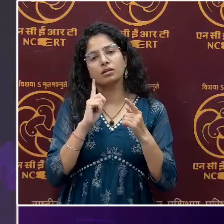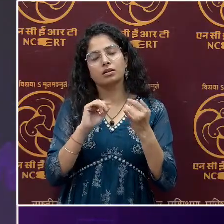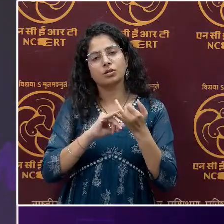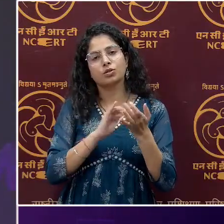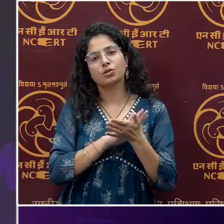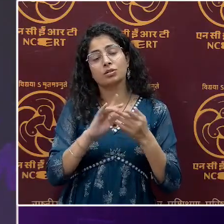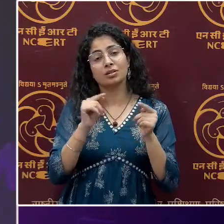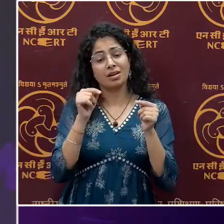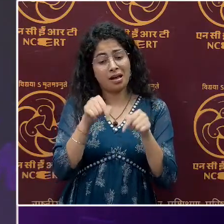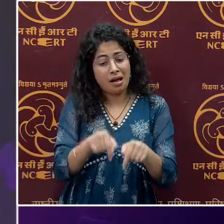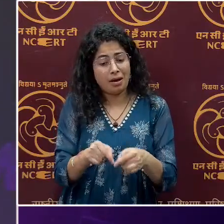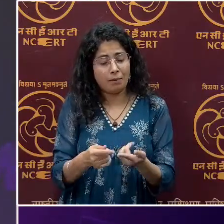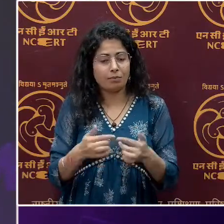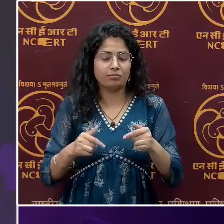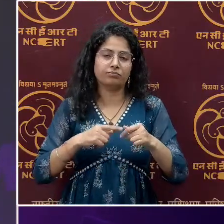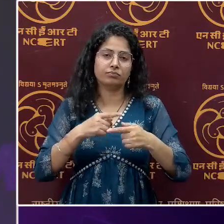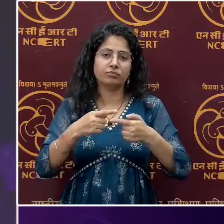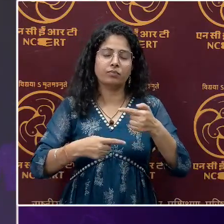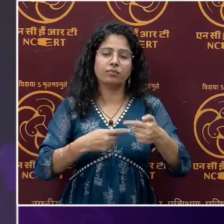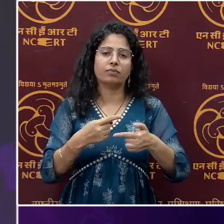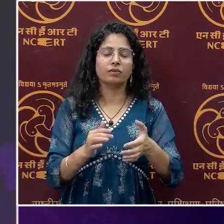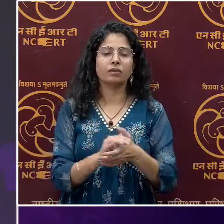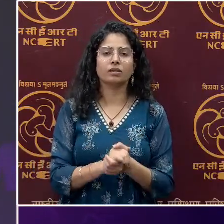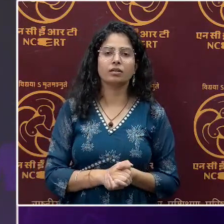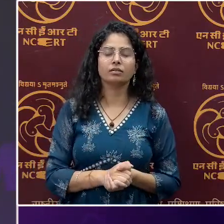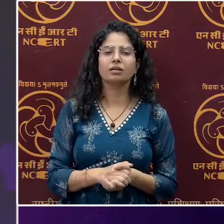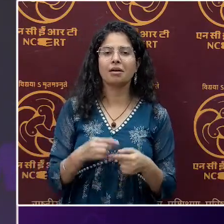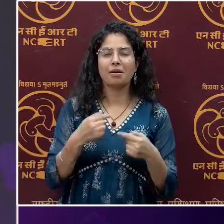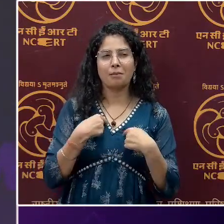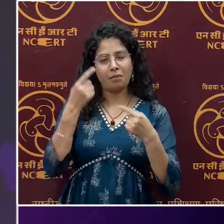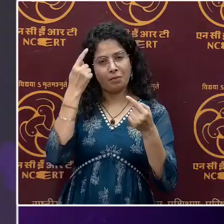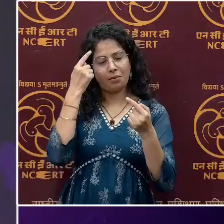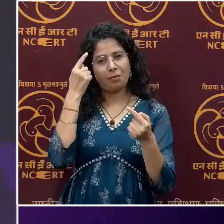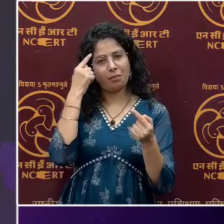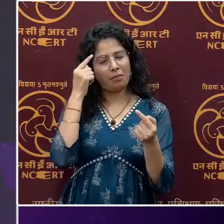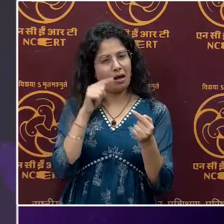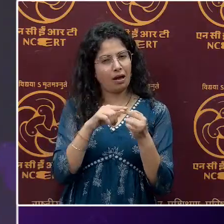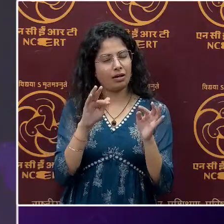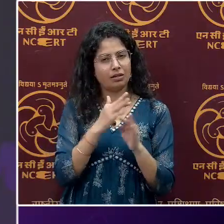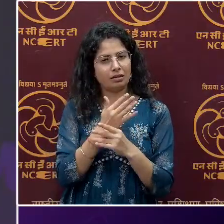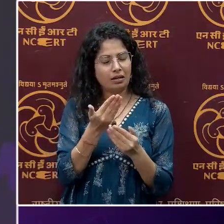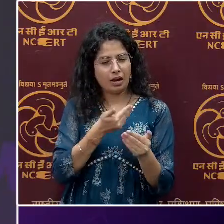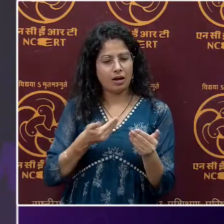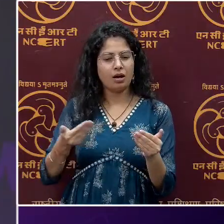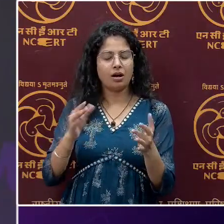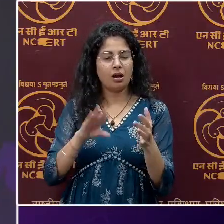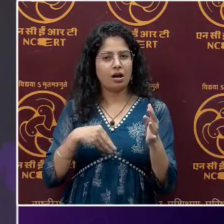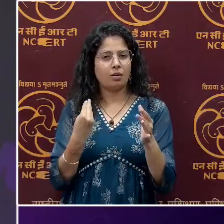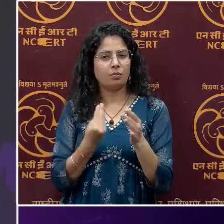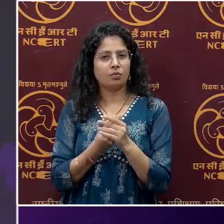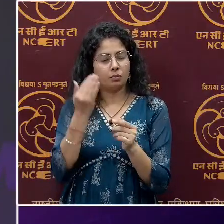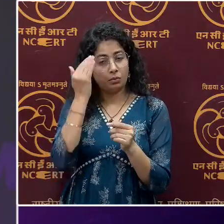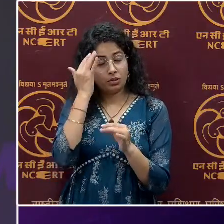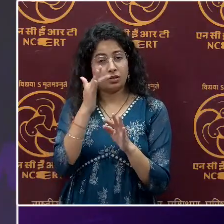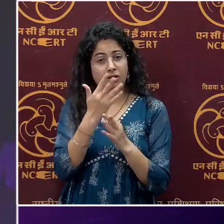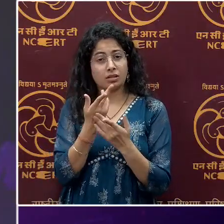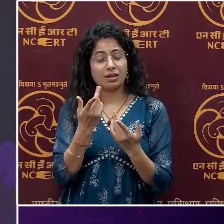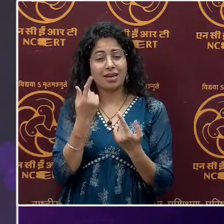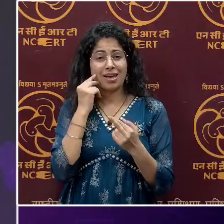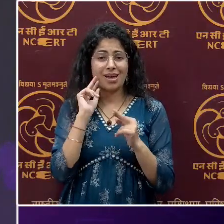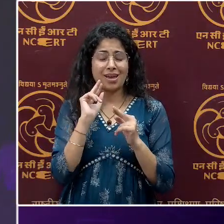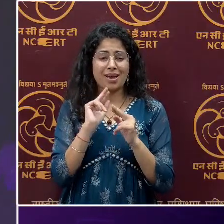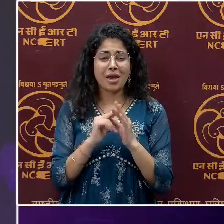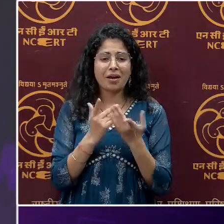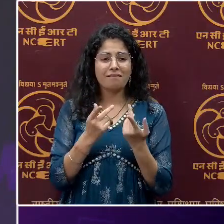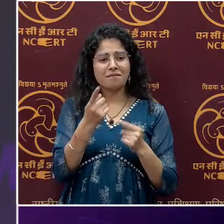rules, and now we are continuing with those. So what I believe is we should, you know, just everyone who is in defense should